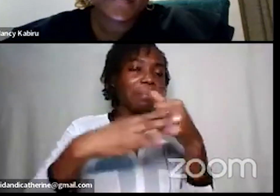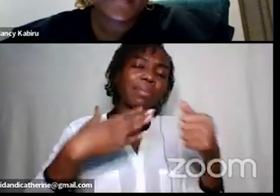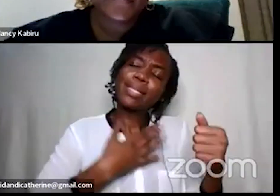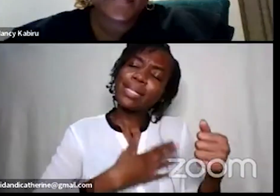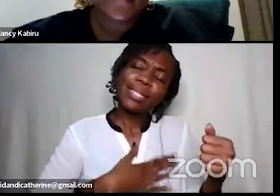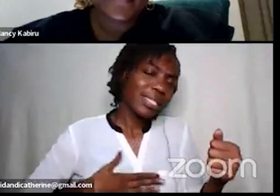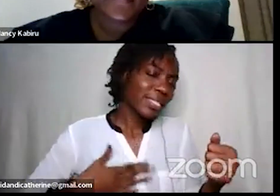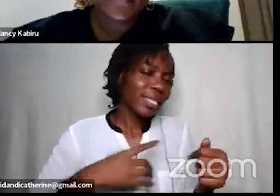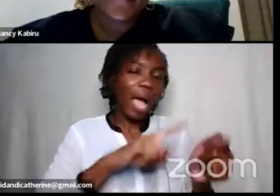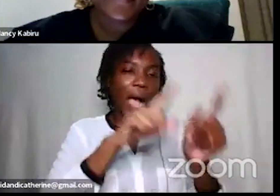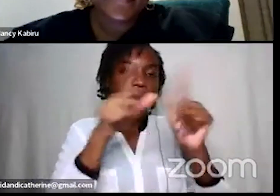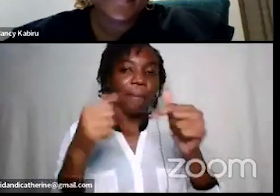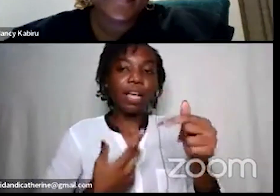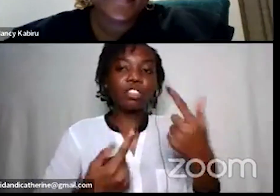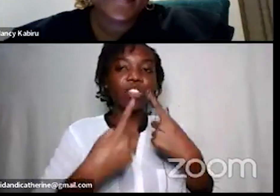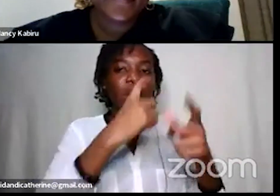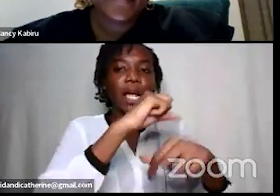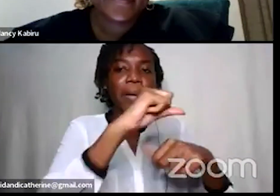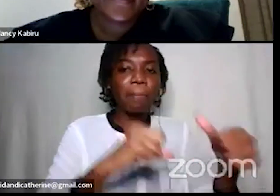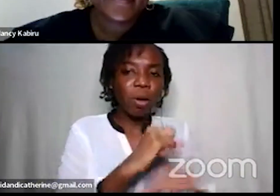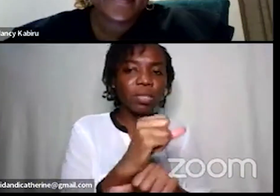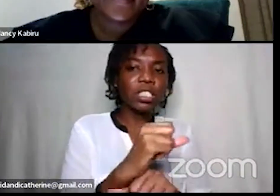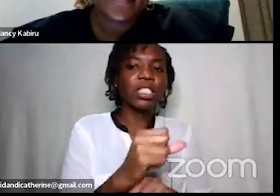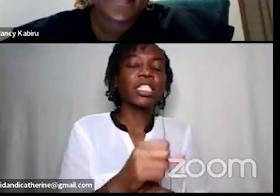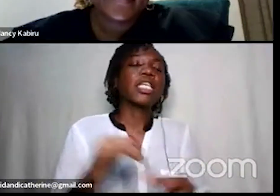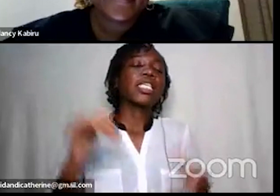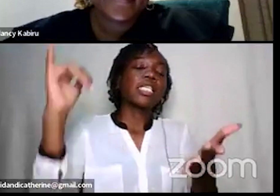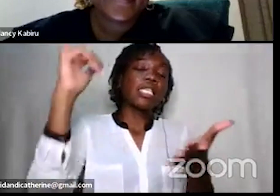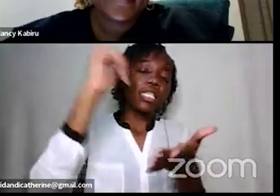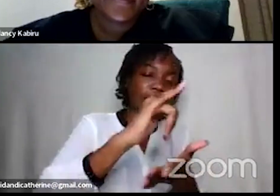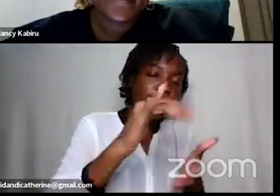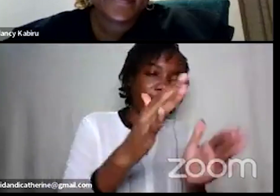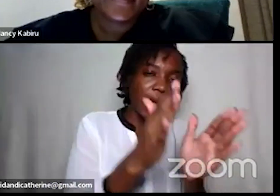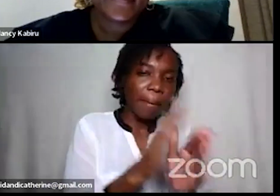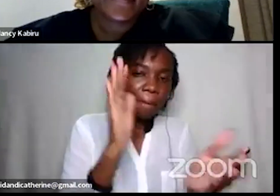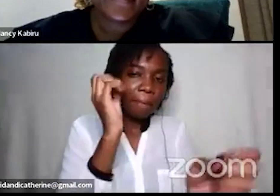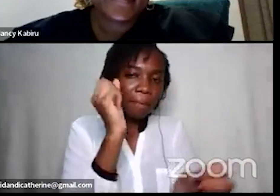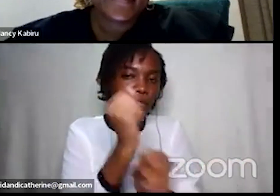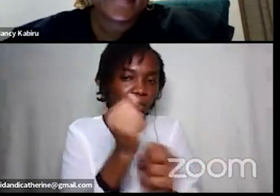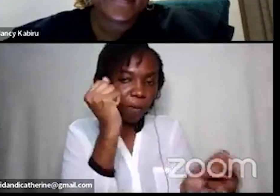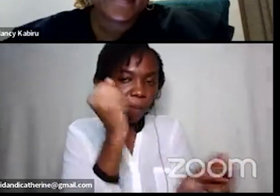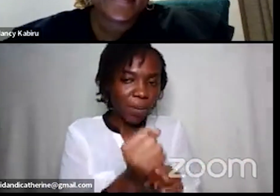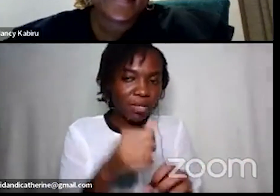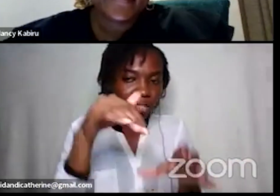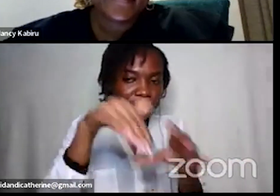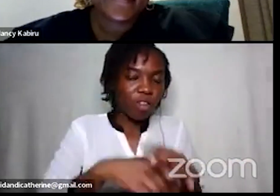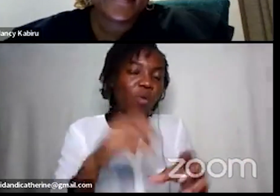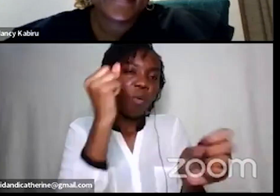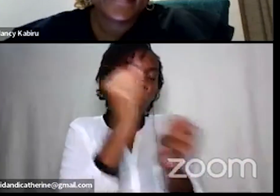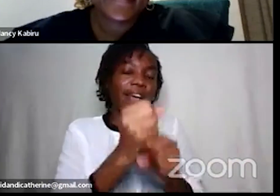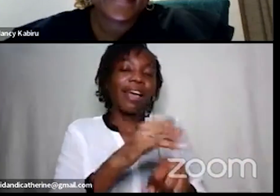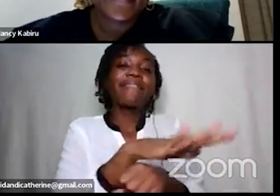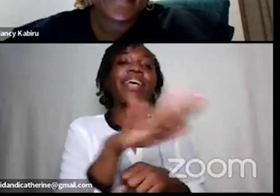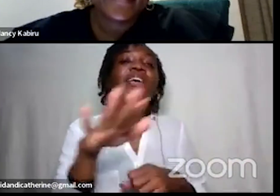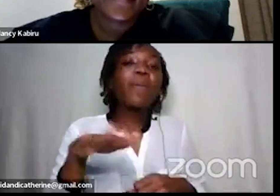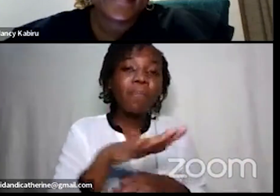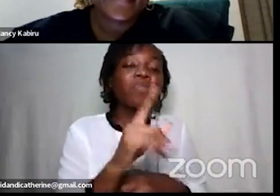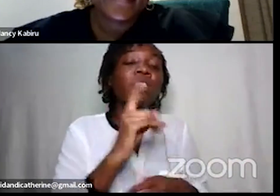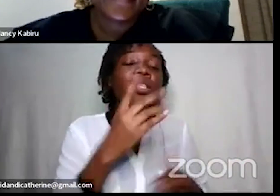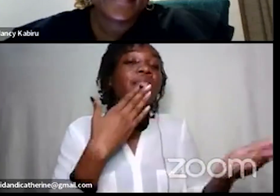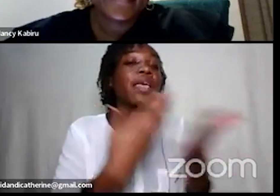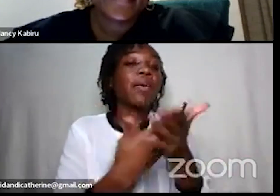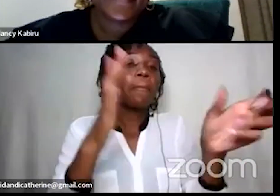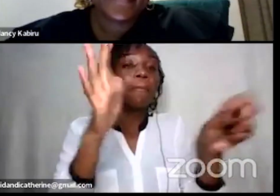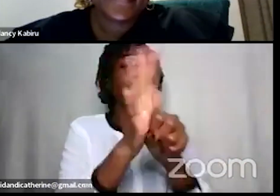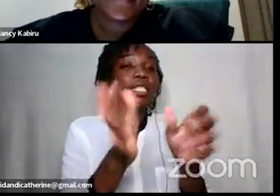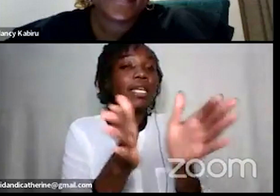discussing sustainability, performance management in a hyper-accelerated work environment. So thank you very much. And allow me to